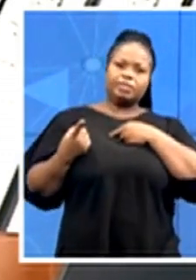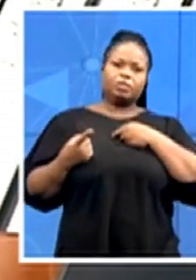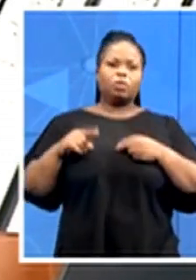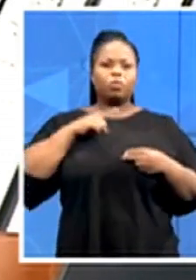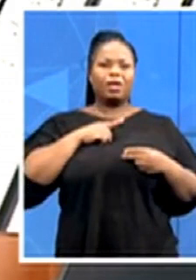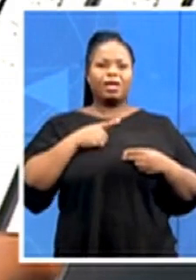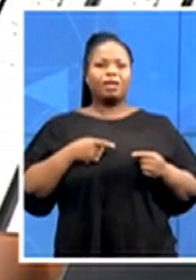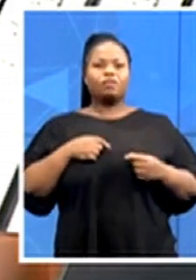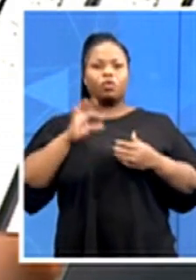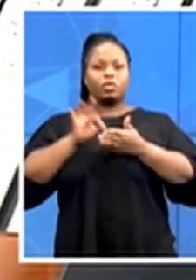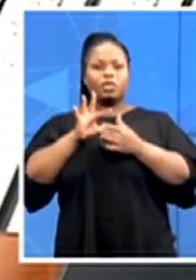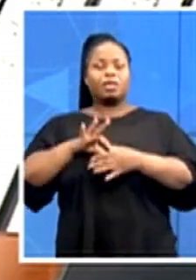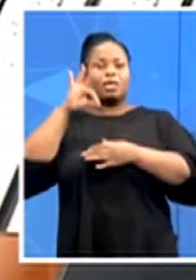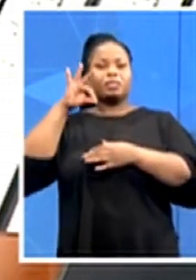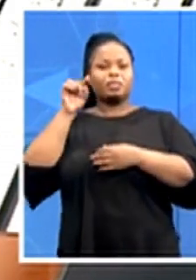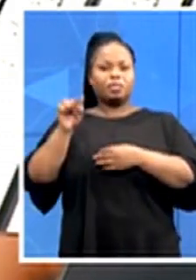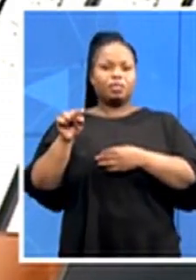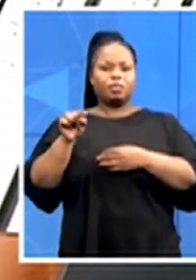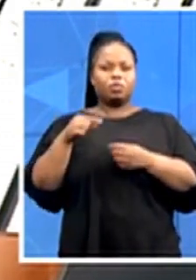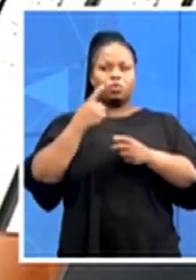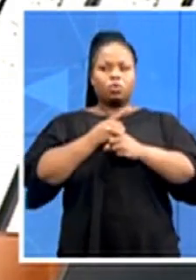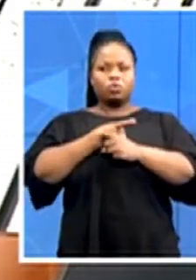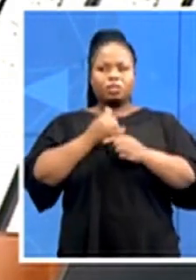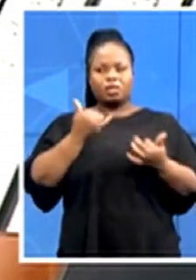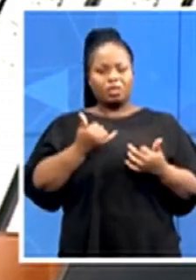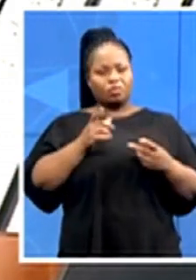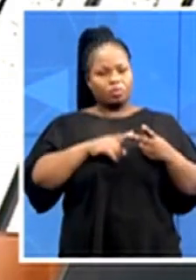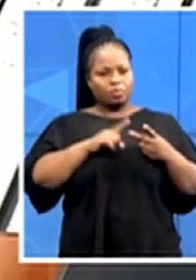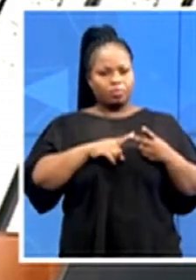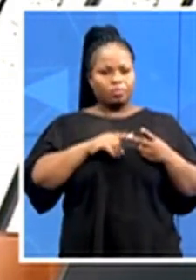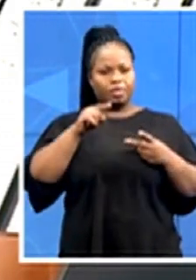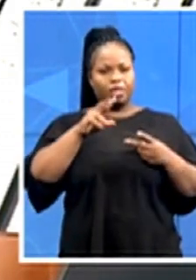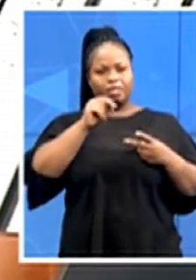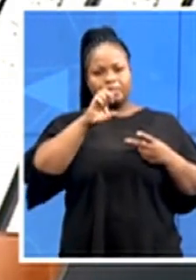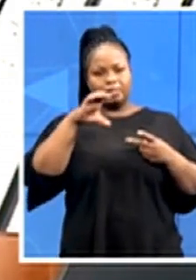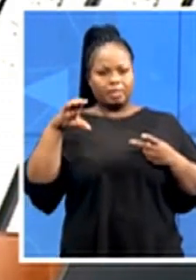officials, non-executive directors, as well as executive leadership.